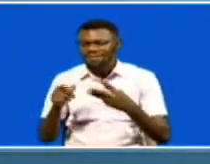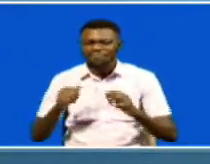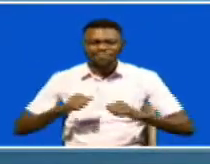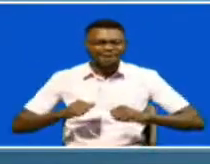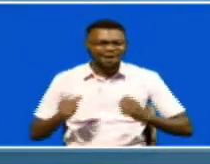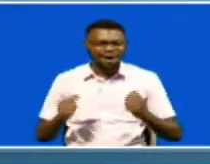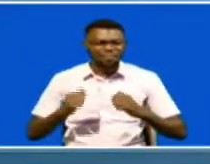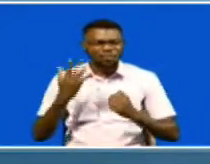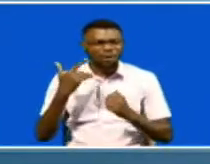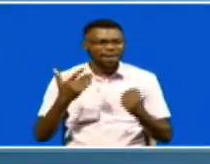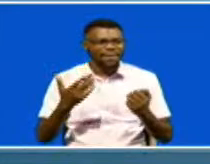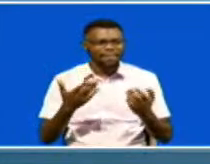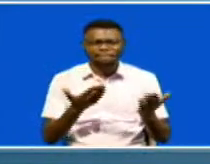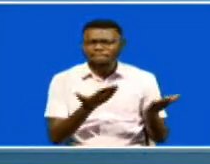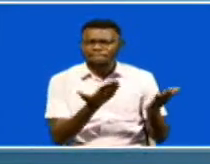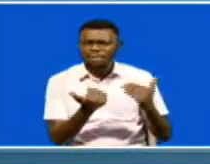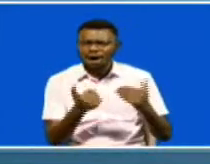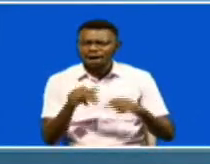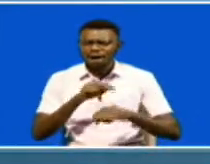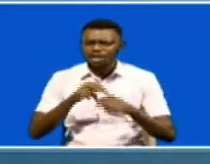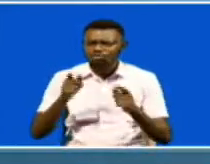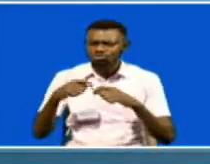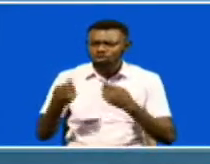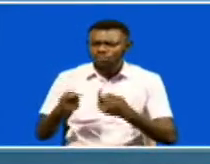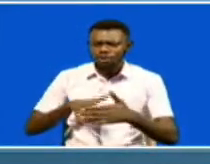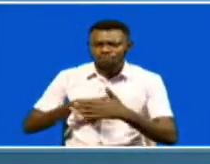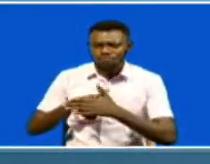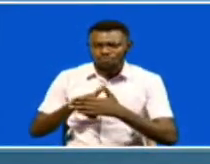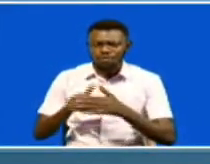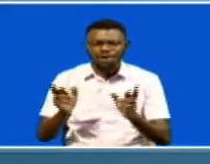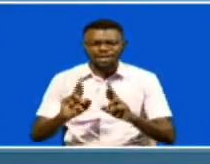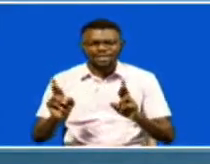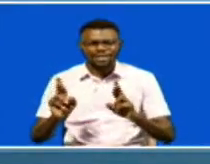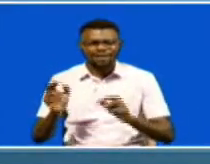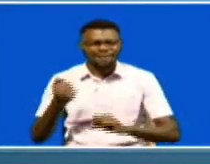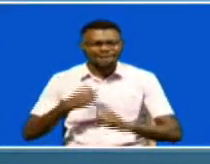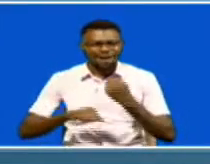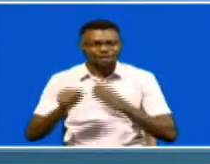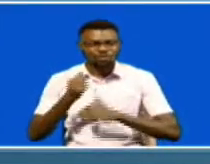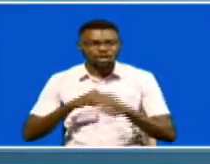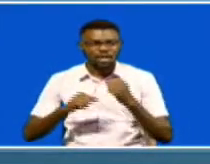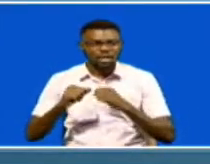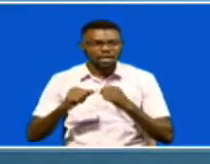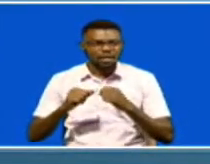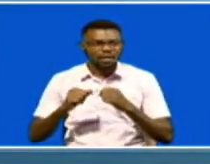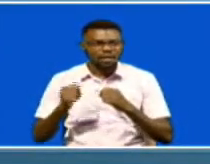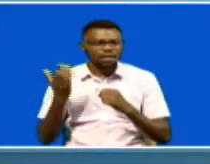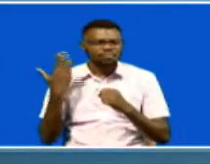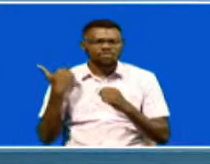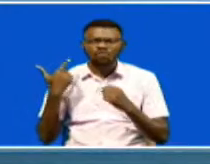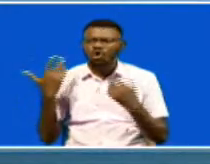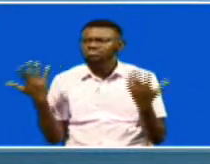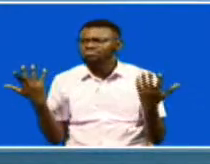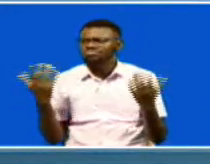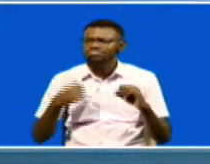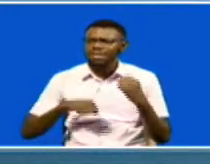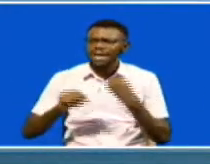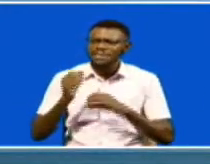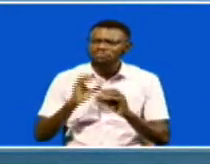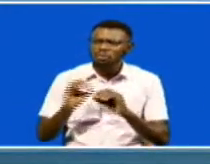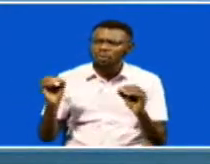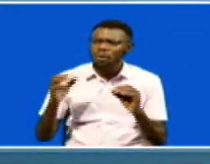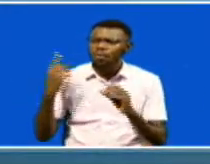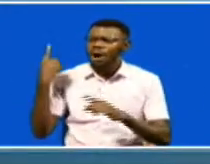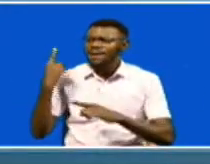the return of the national team to action and revealed how they felt when the national team was inactive over a year. Harambee